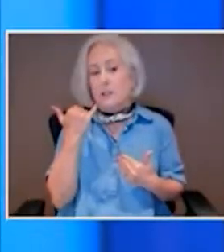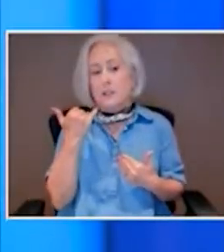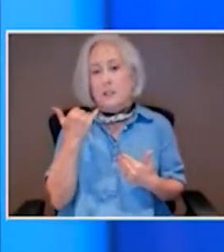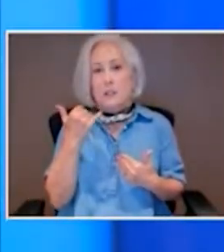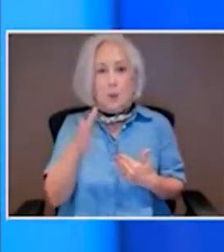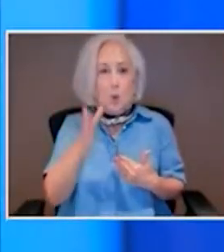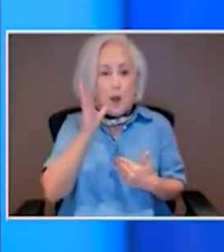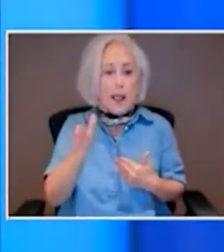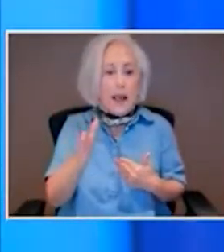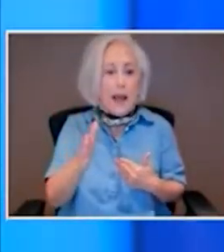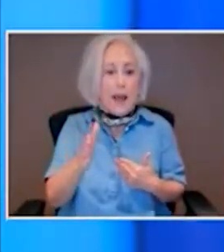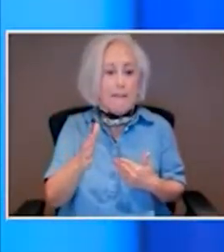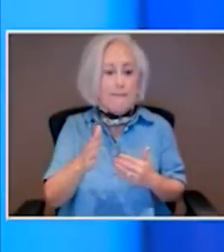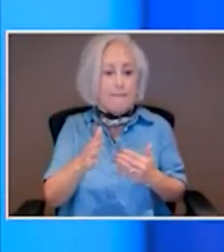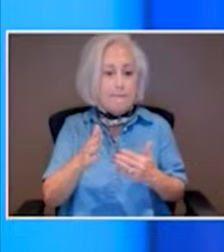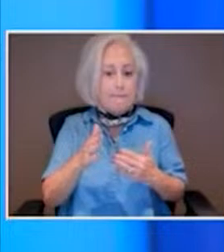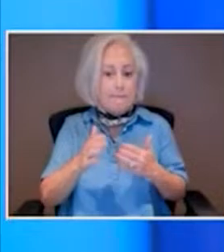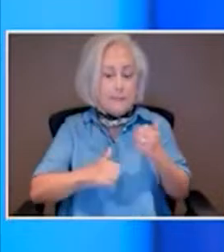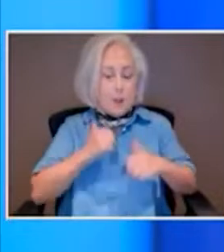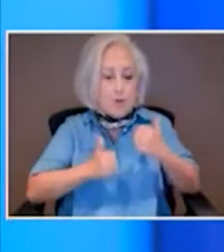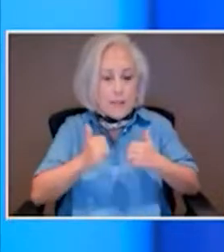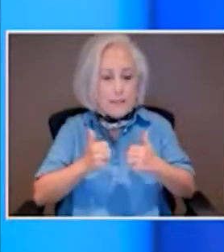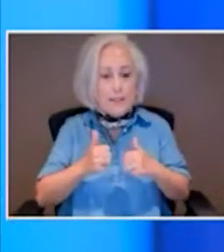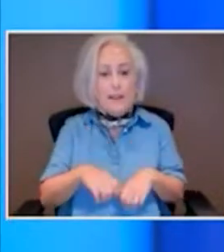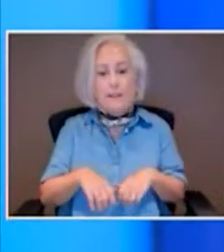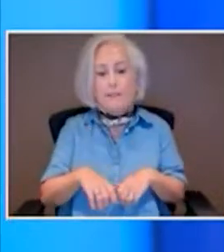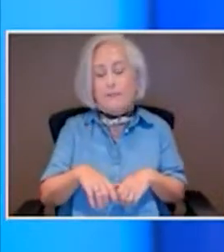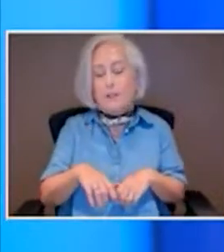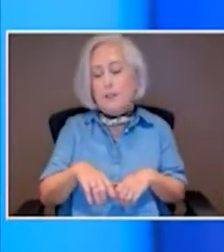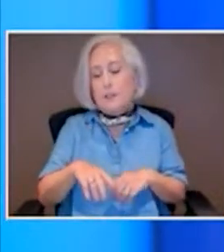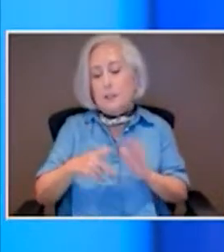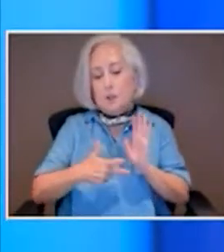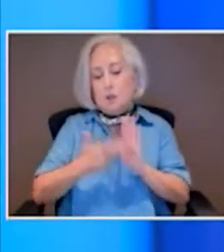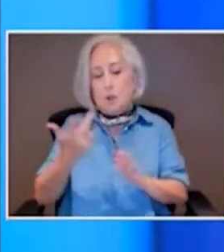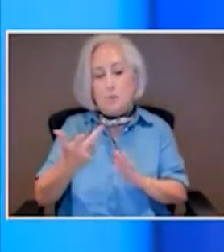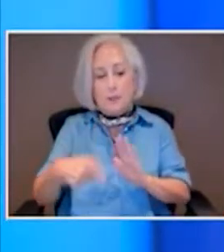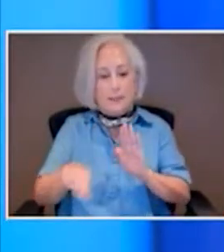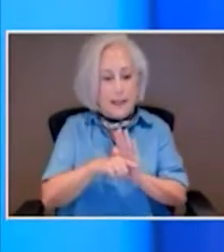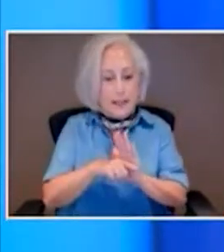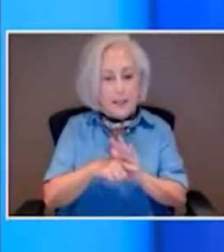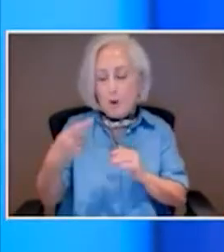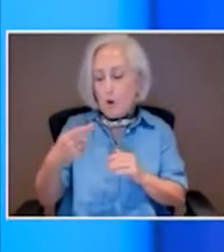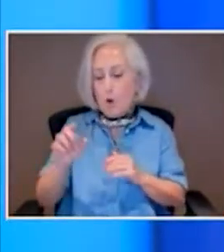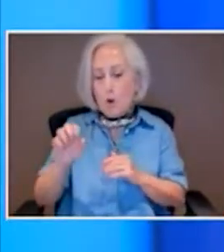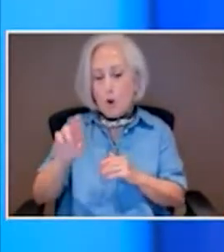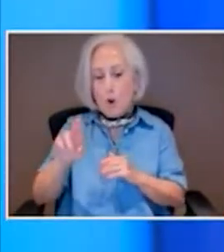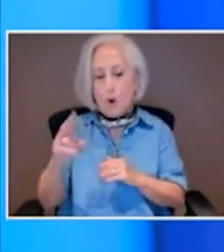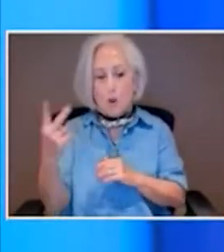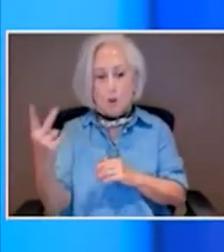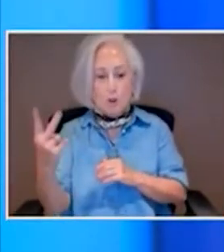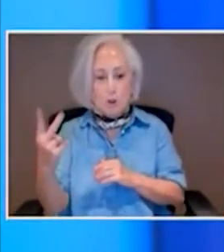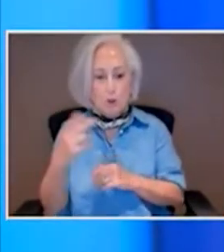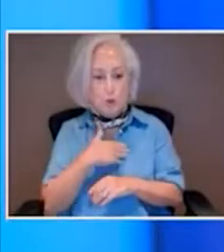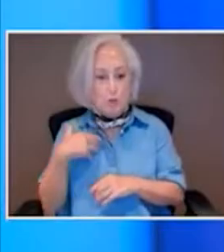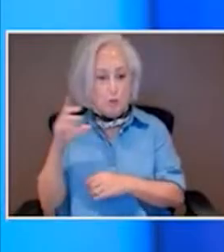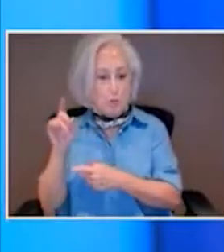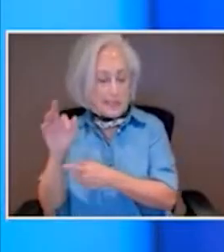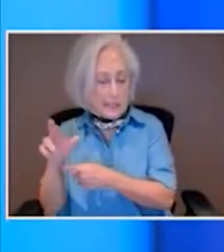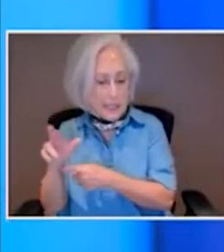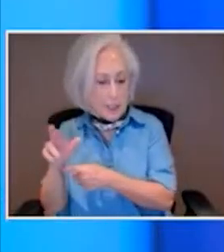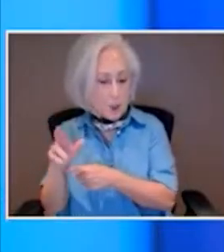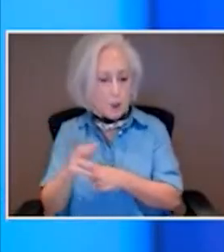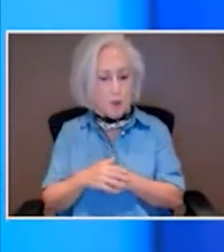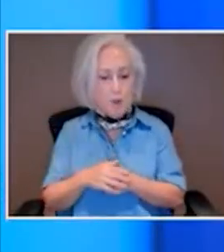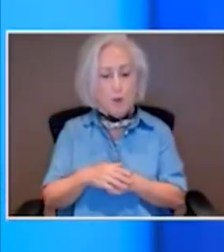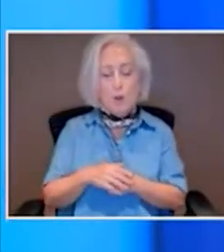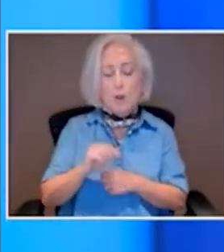triple negative or like Ashley HER2 positive breast cancer versus a patient who has a very